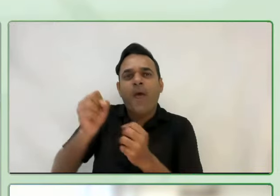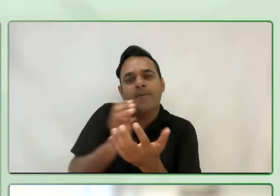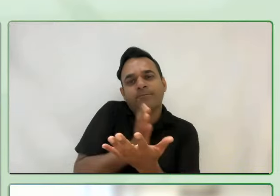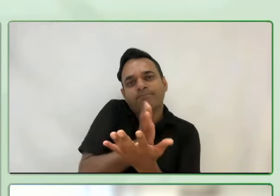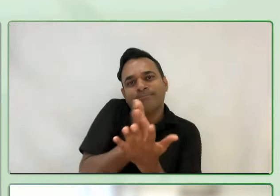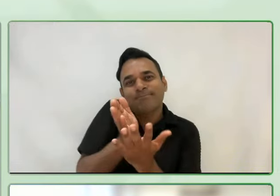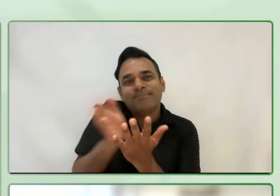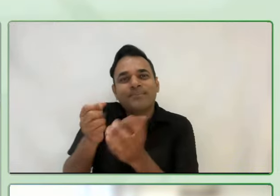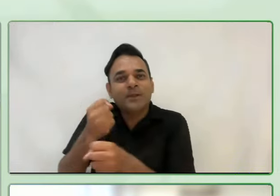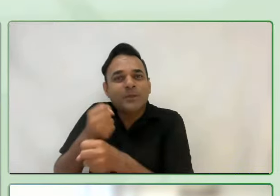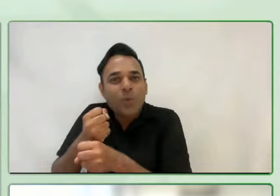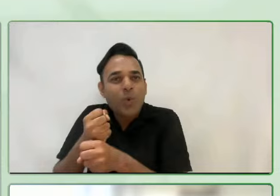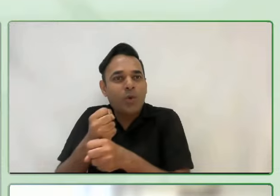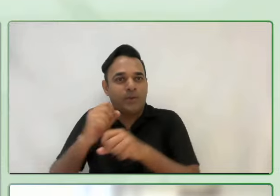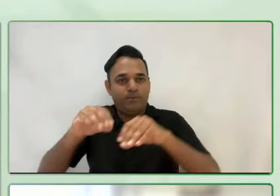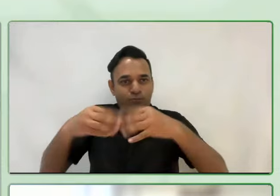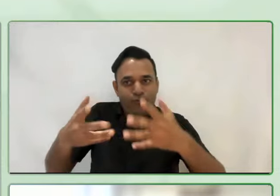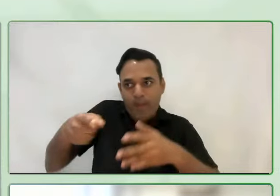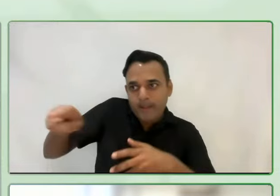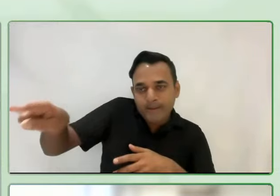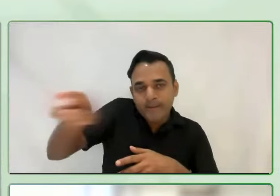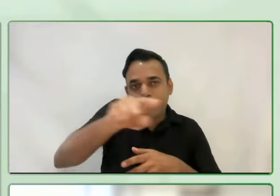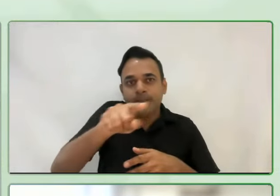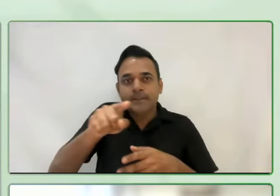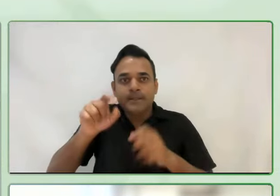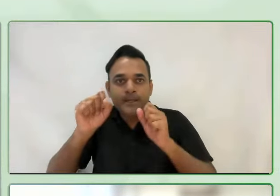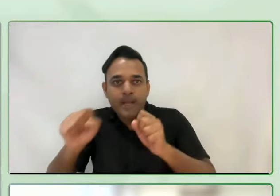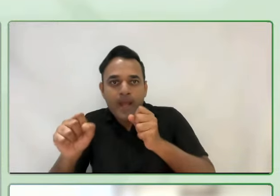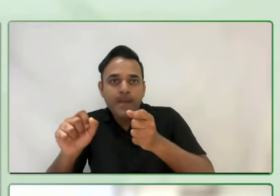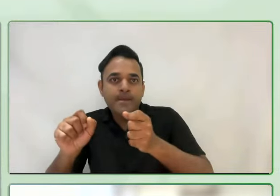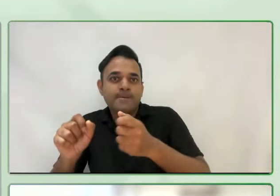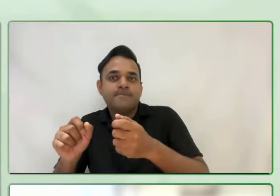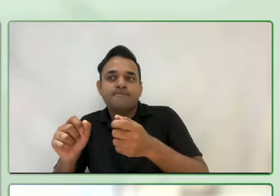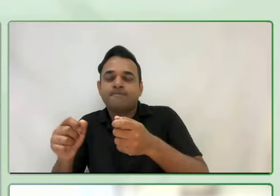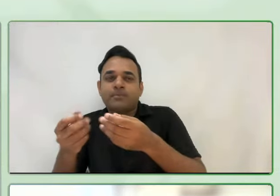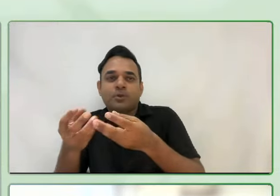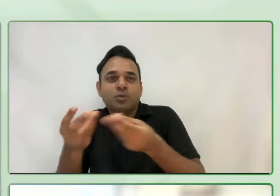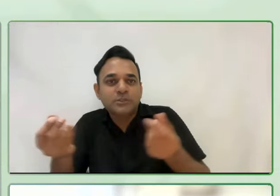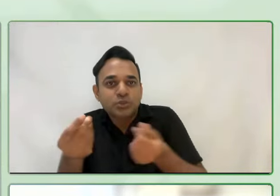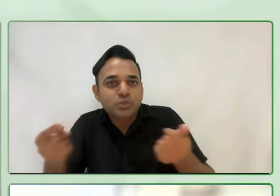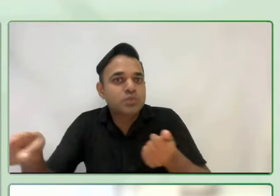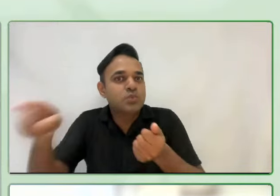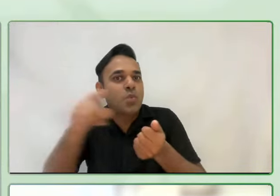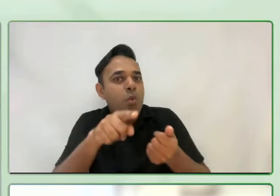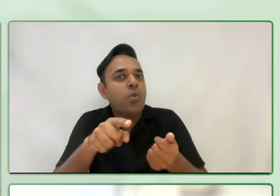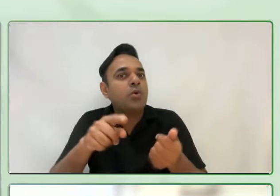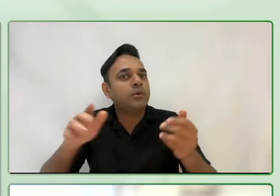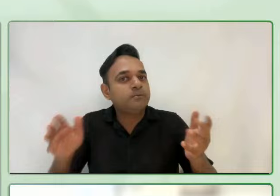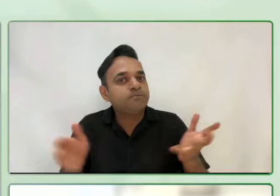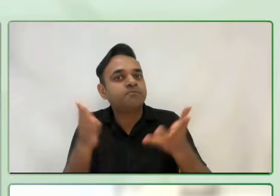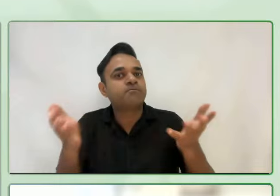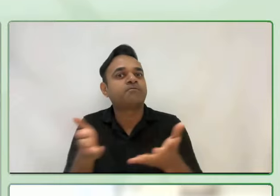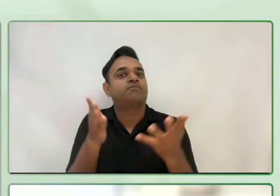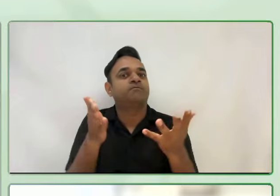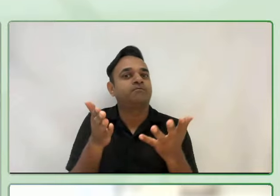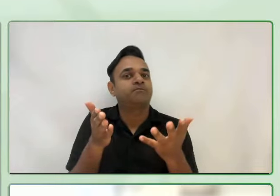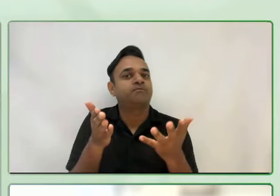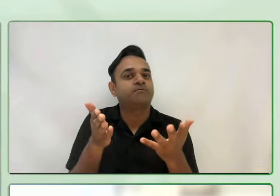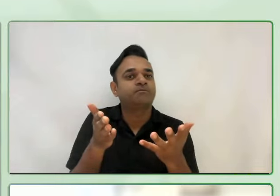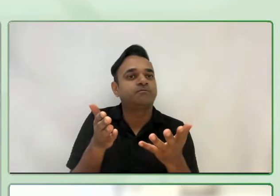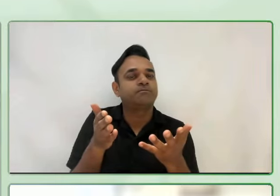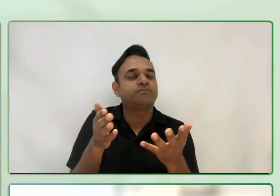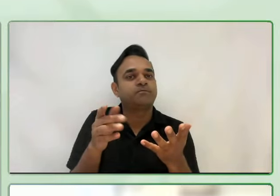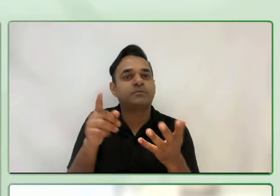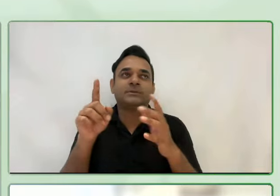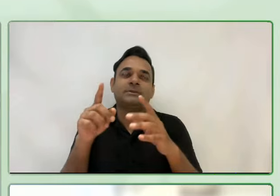so much bother if you just gave her a left-handed mouse, right? And so that's the transition that we're trying to make. So I'd be